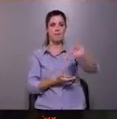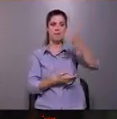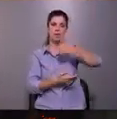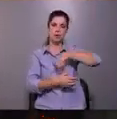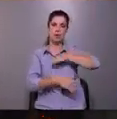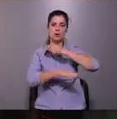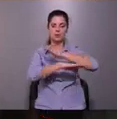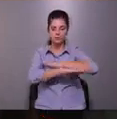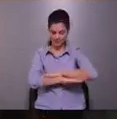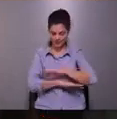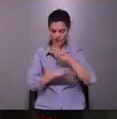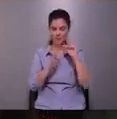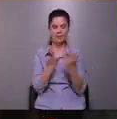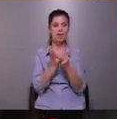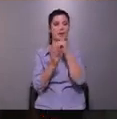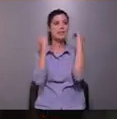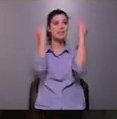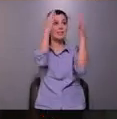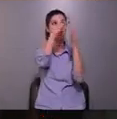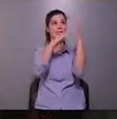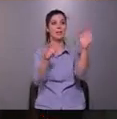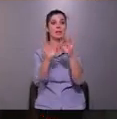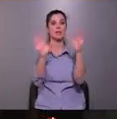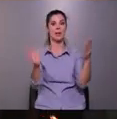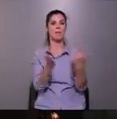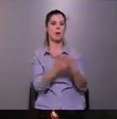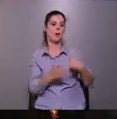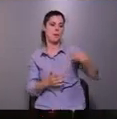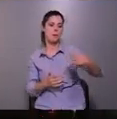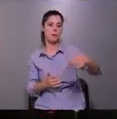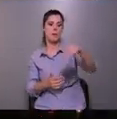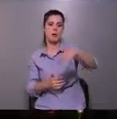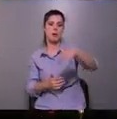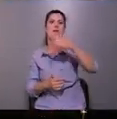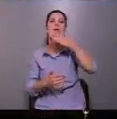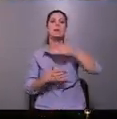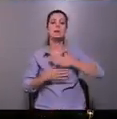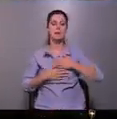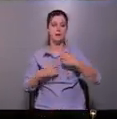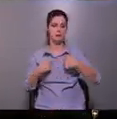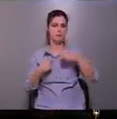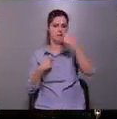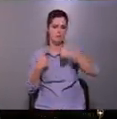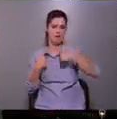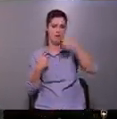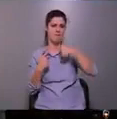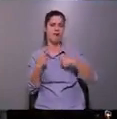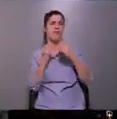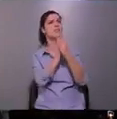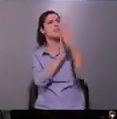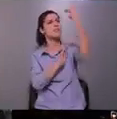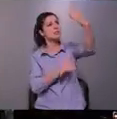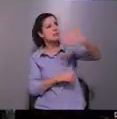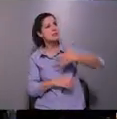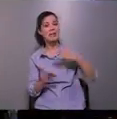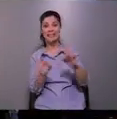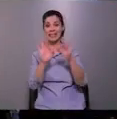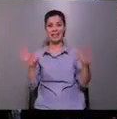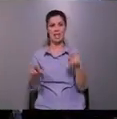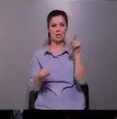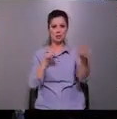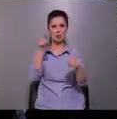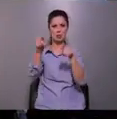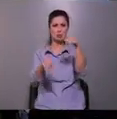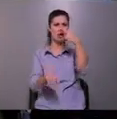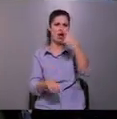it is in heaven. O pão nosso de cada dia nos dai hoje. Perdoai-nos as nossas ofensas, assim